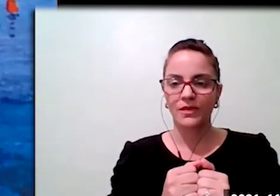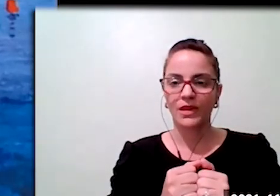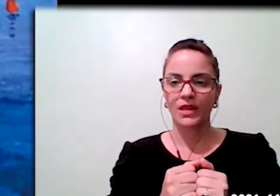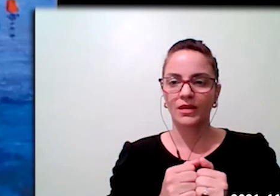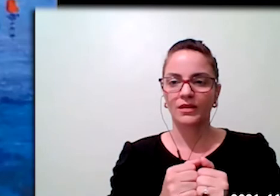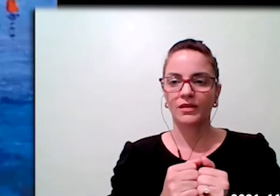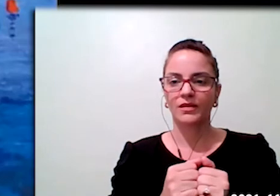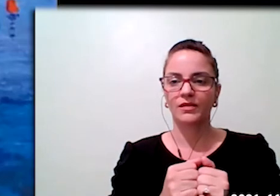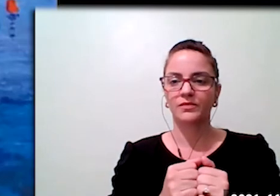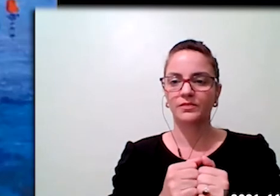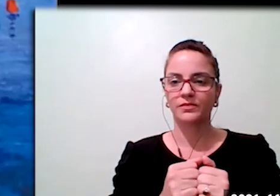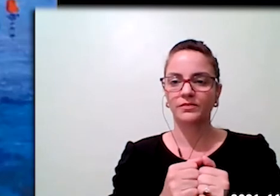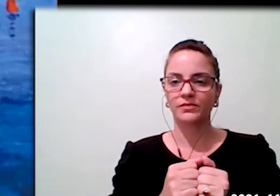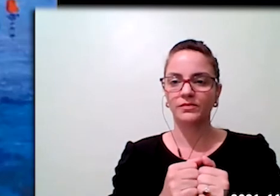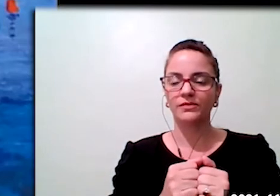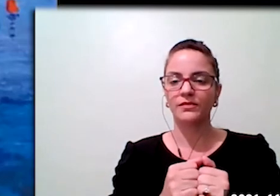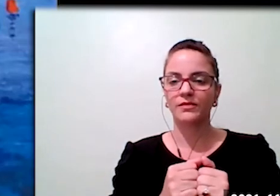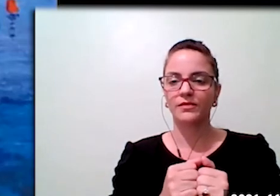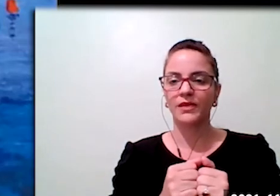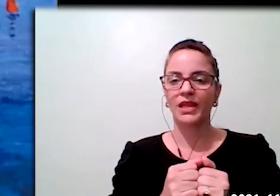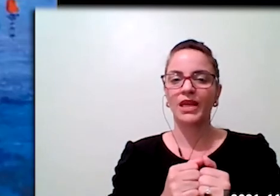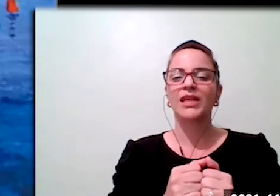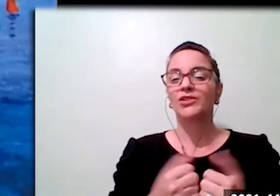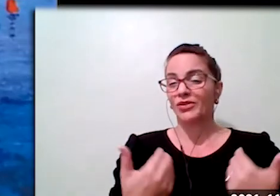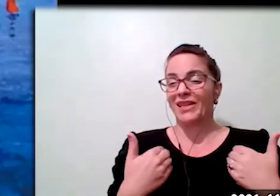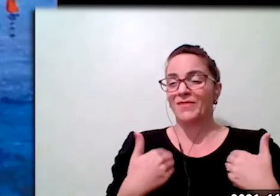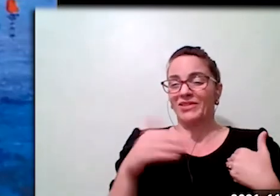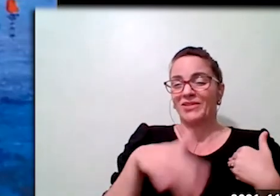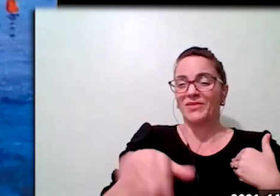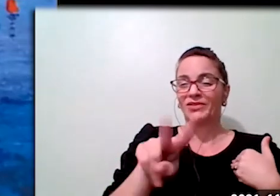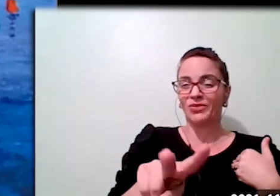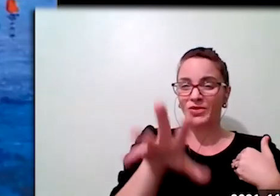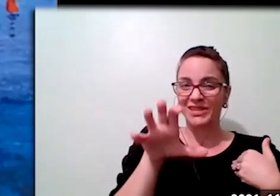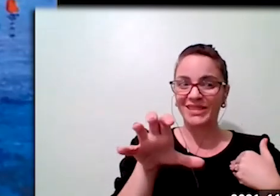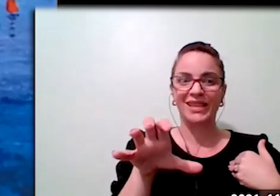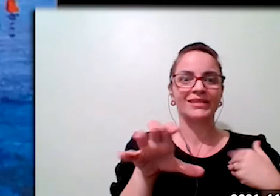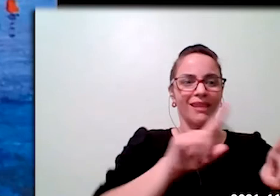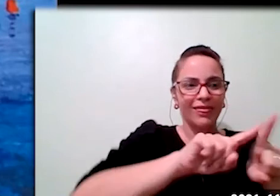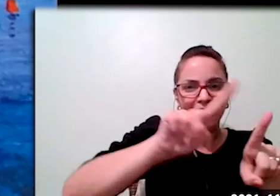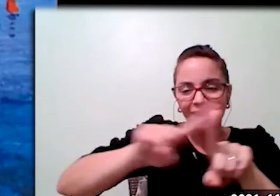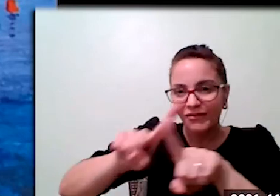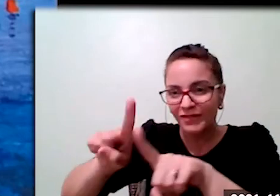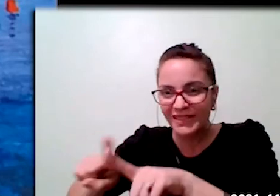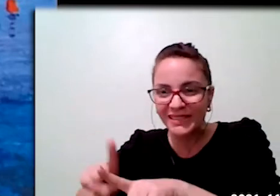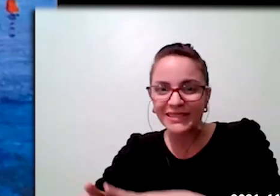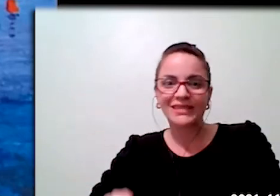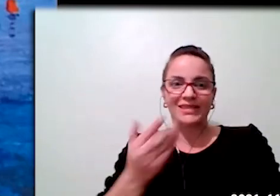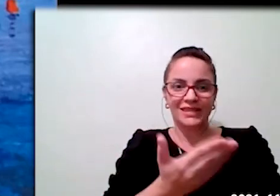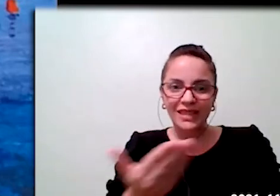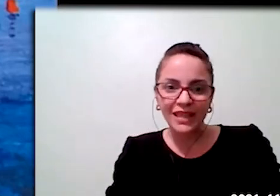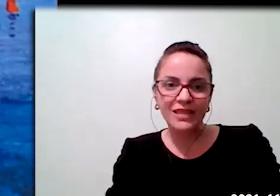than 200 works in context ranging chronologically from the 16th to the 21st